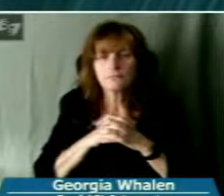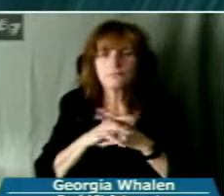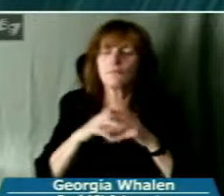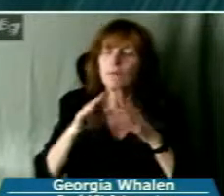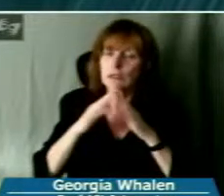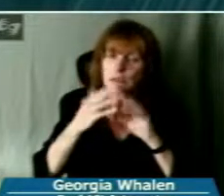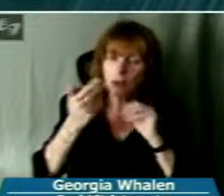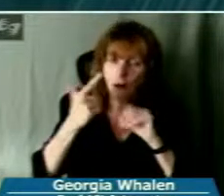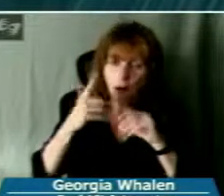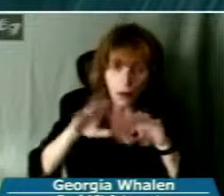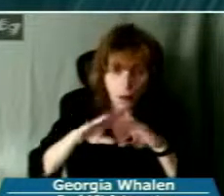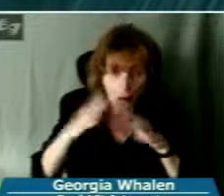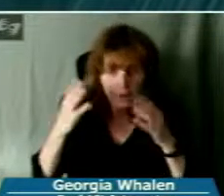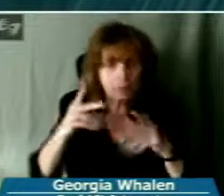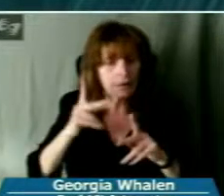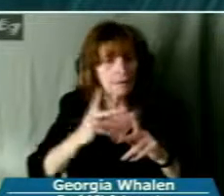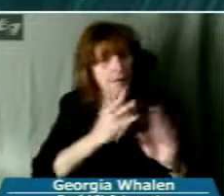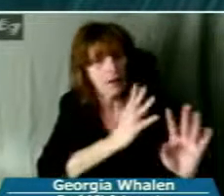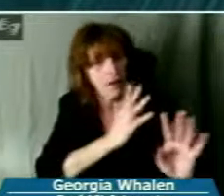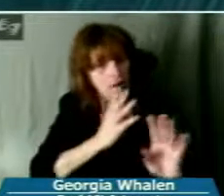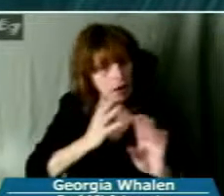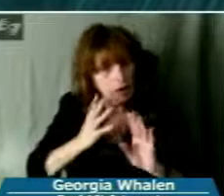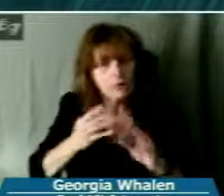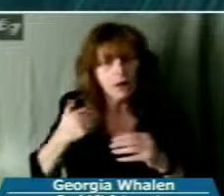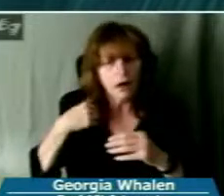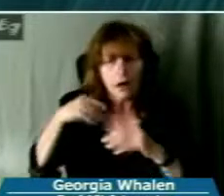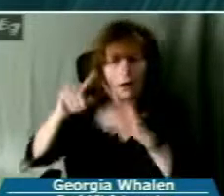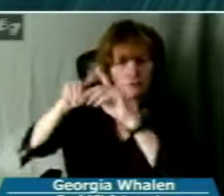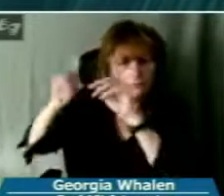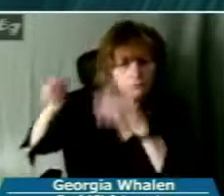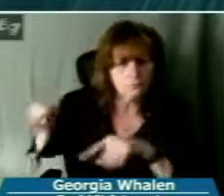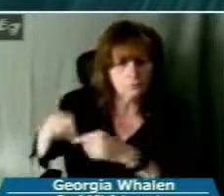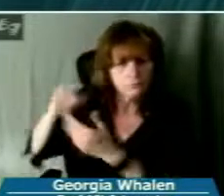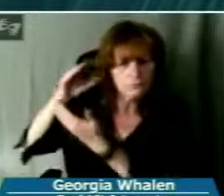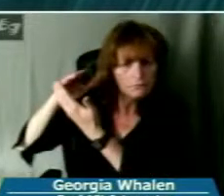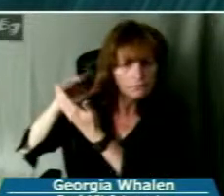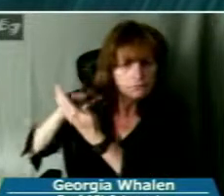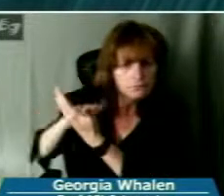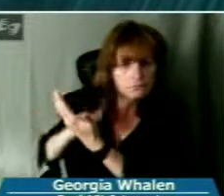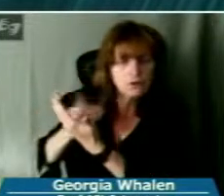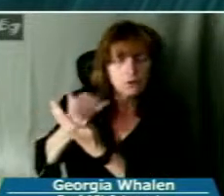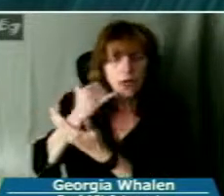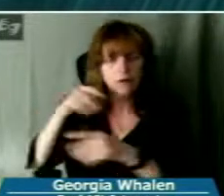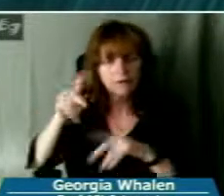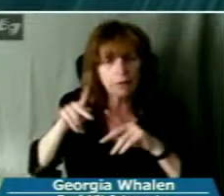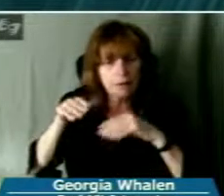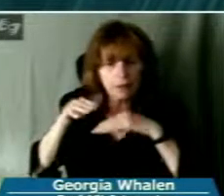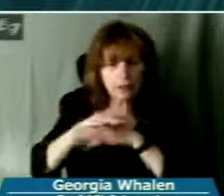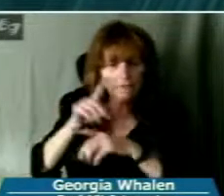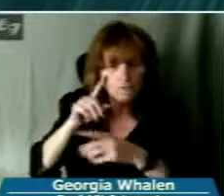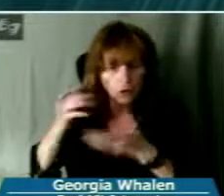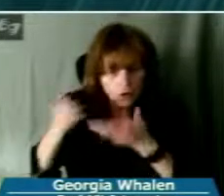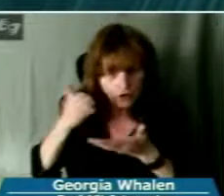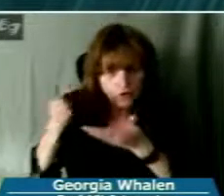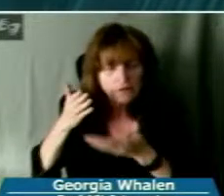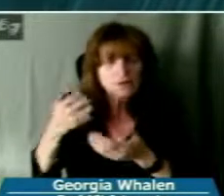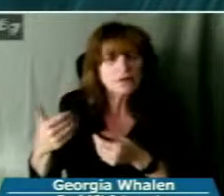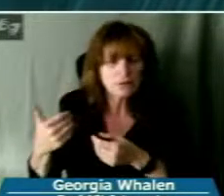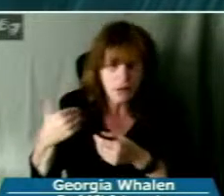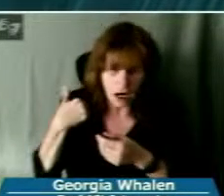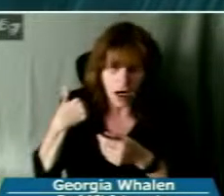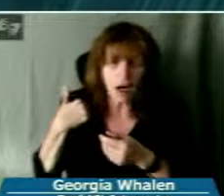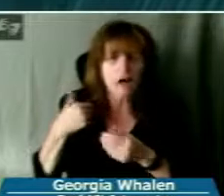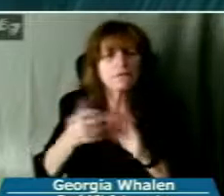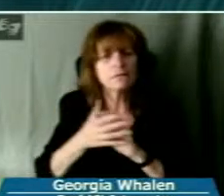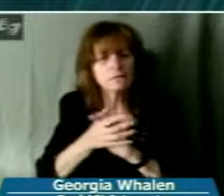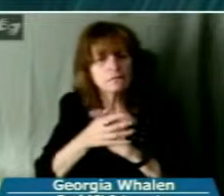and it will clearly outline the kinds of things that they're going to be encountering when they come to our facilities. There will be different physical layouts of our